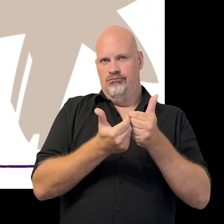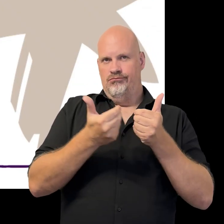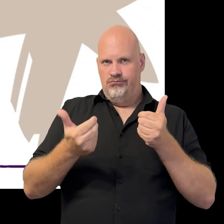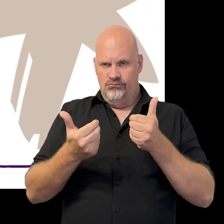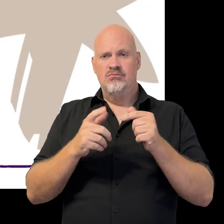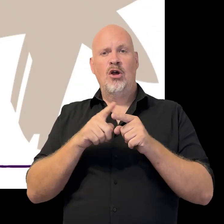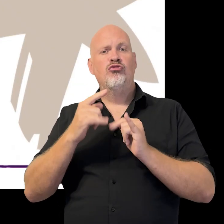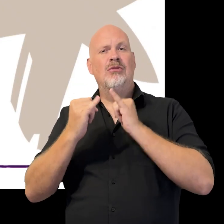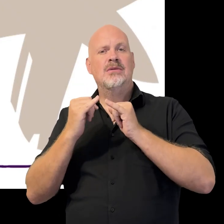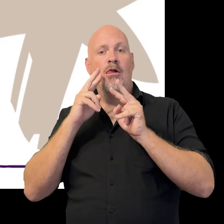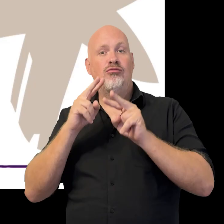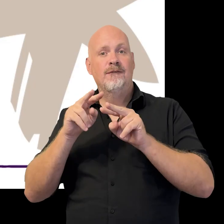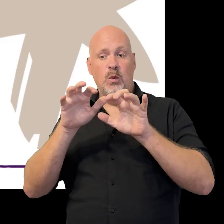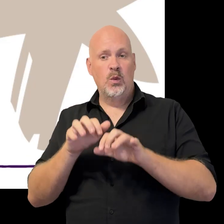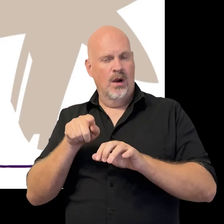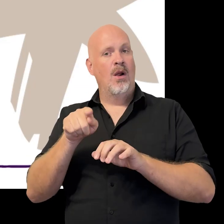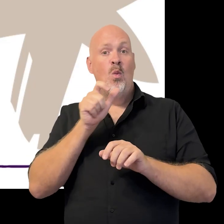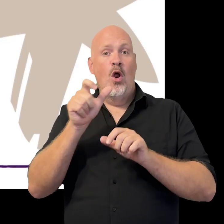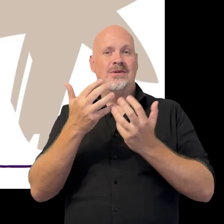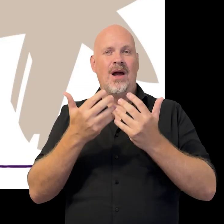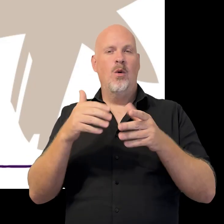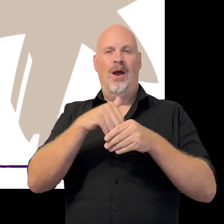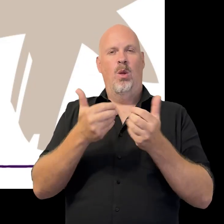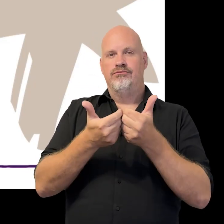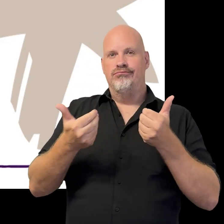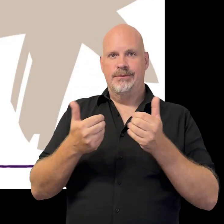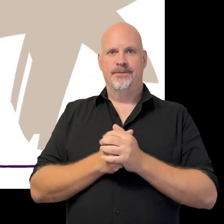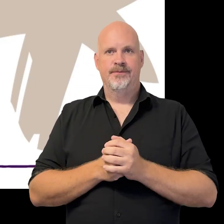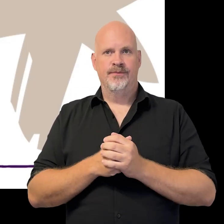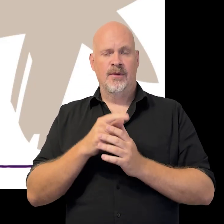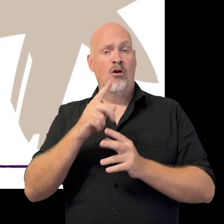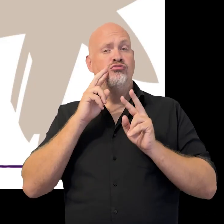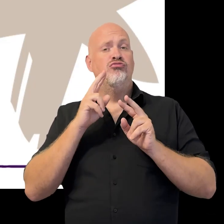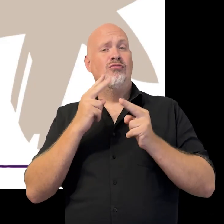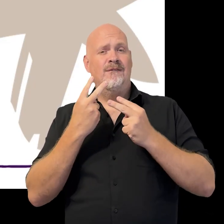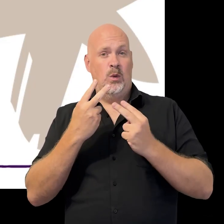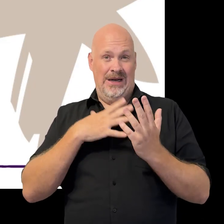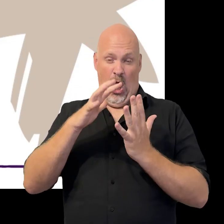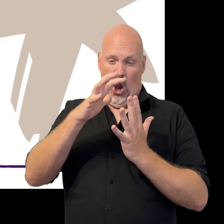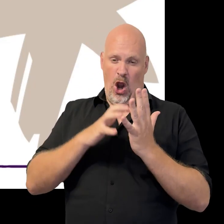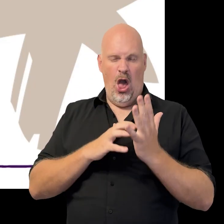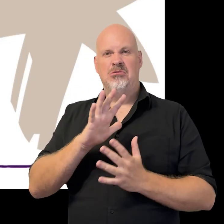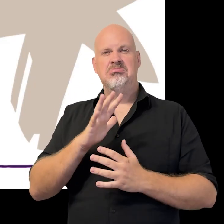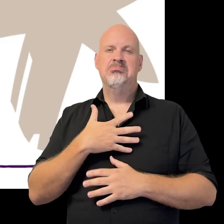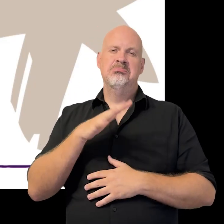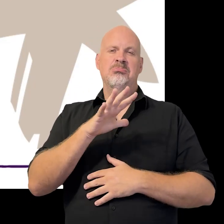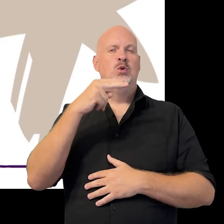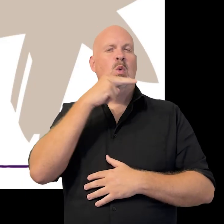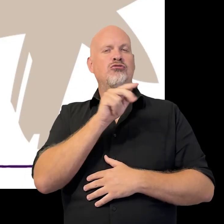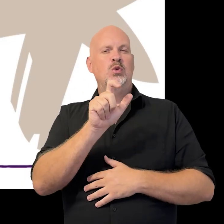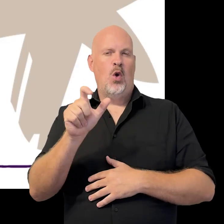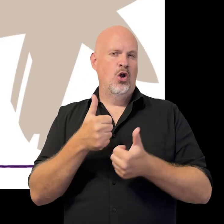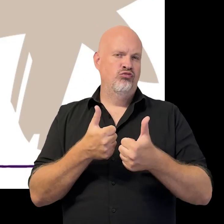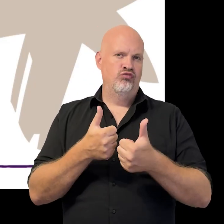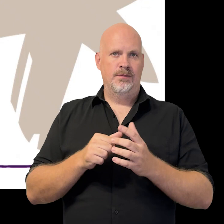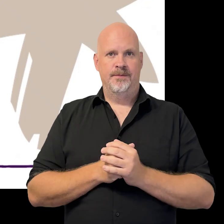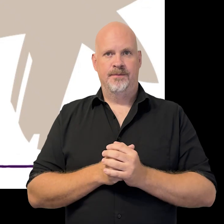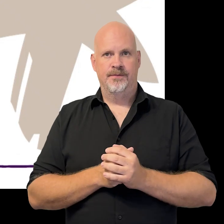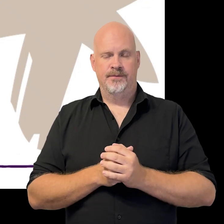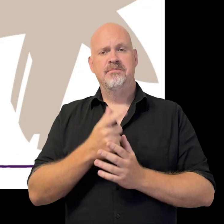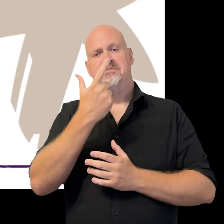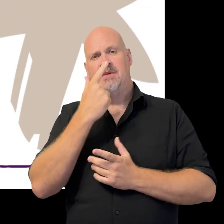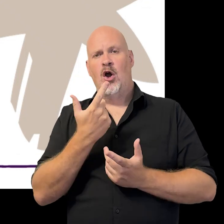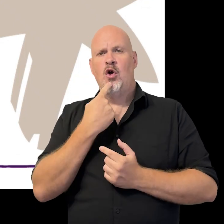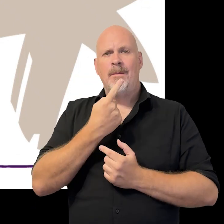really provide some little bit of background to the research organisation, because that sets the scene or helps to set the